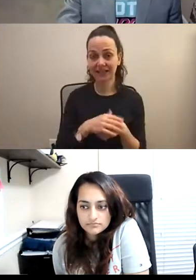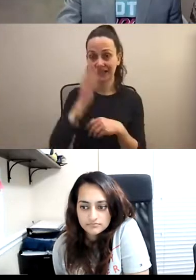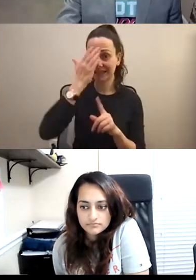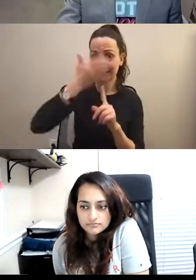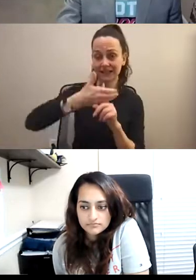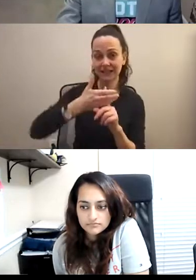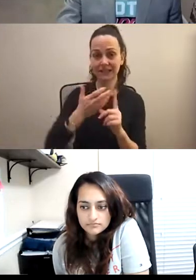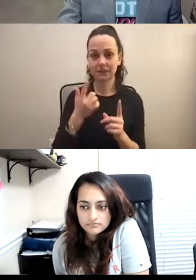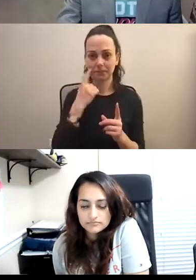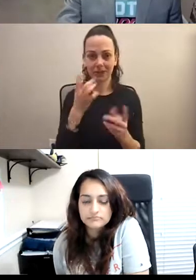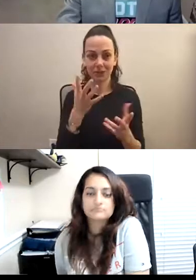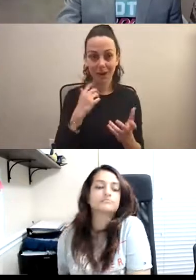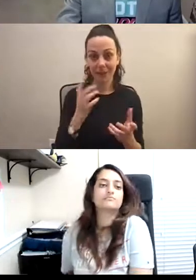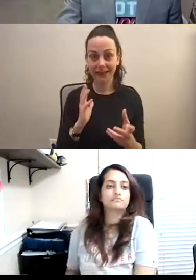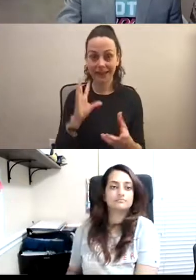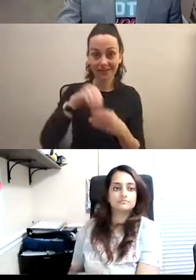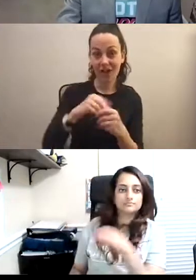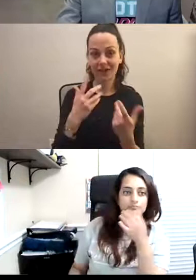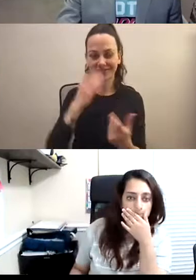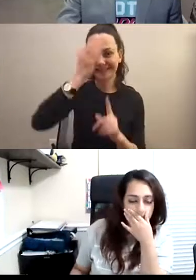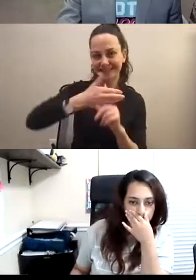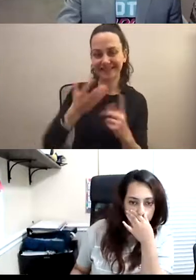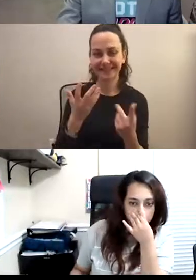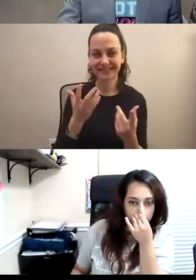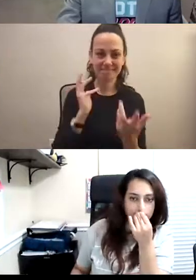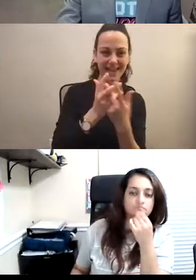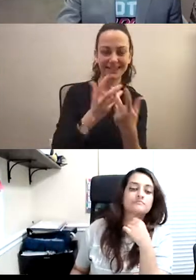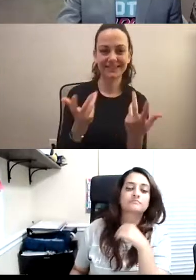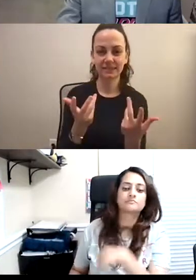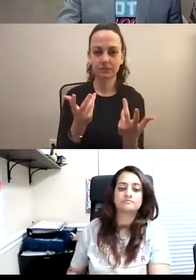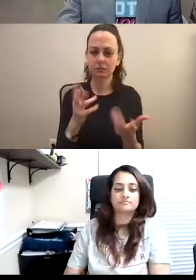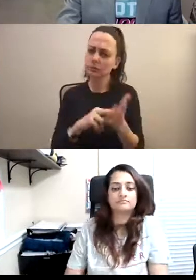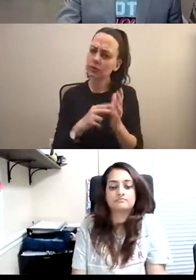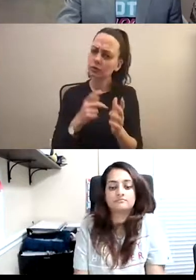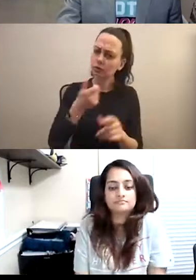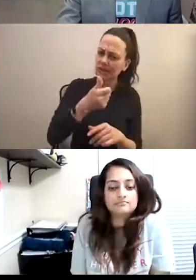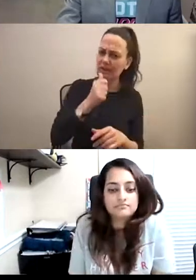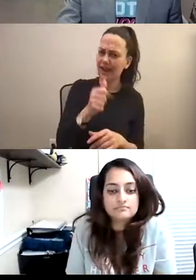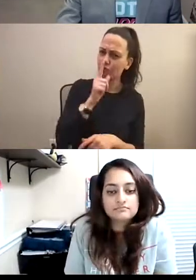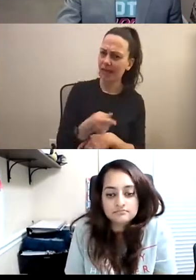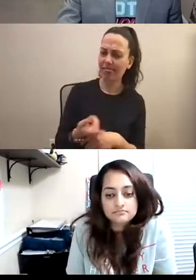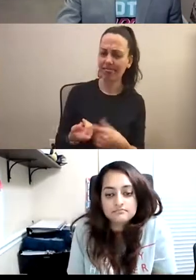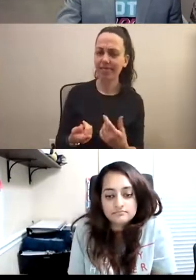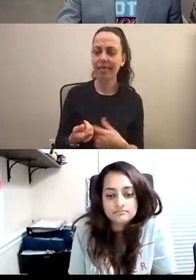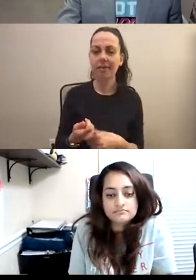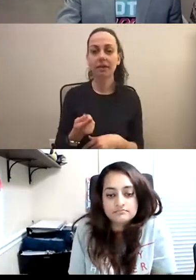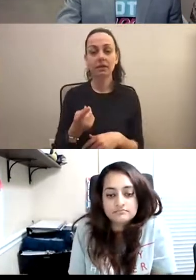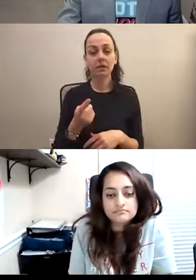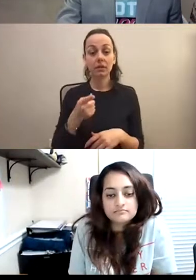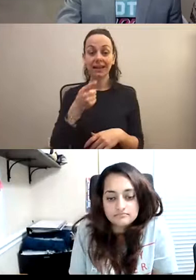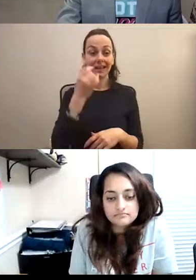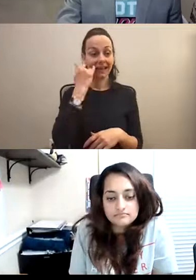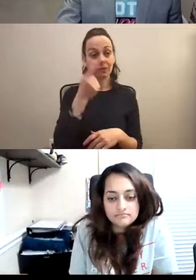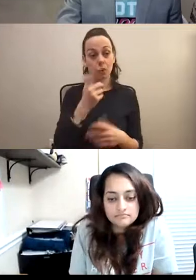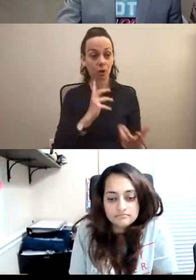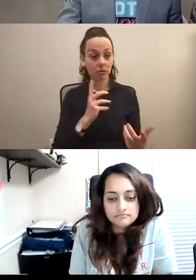to be a part of something and not really being your true authentic self, and just seeing if you match with somebody